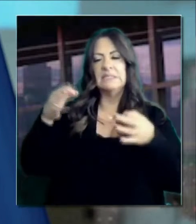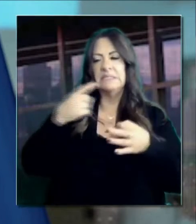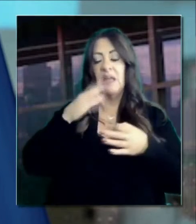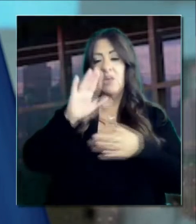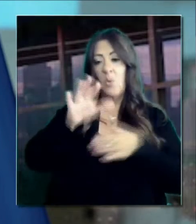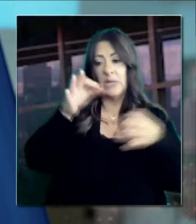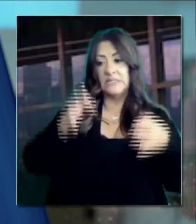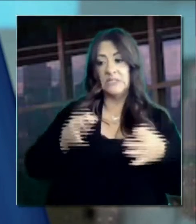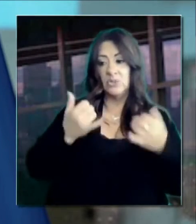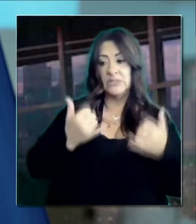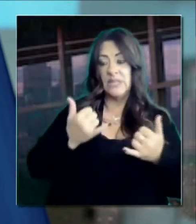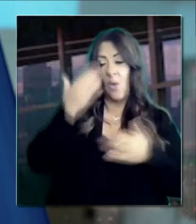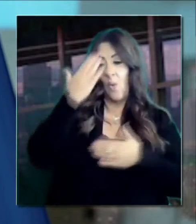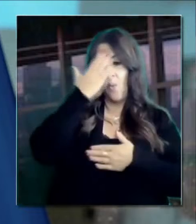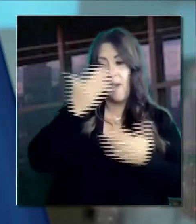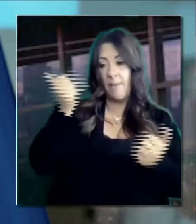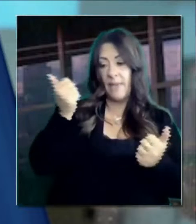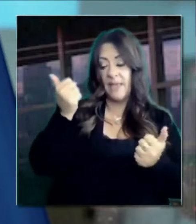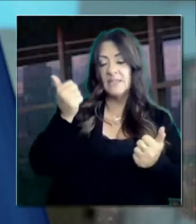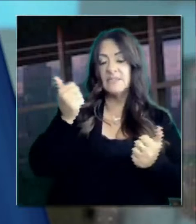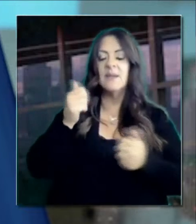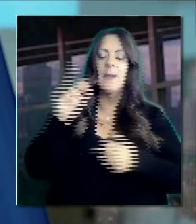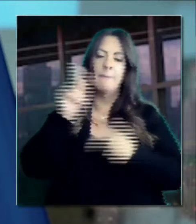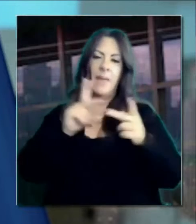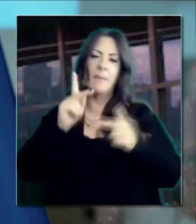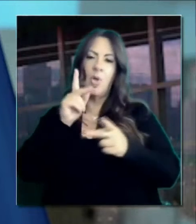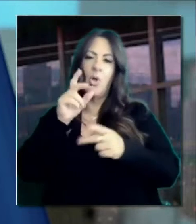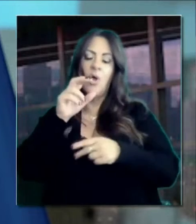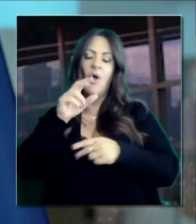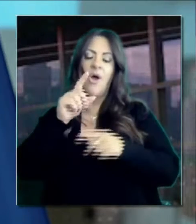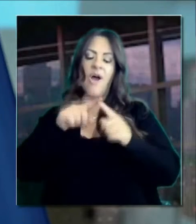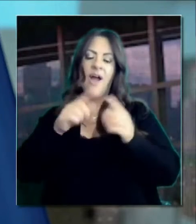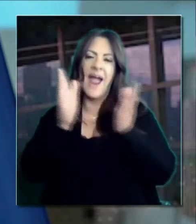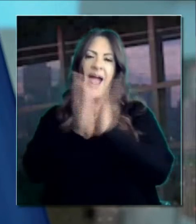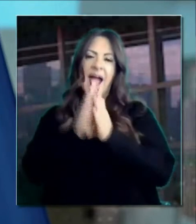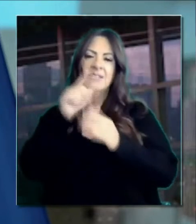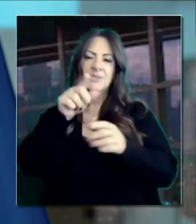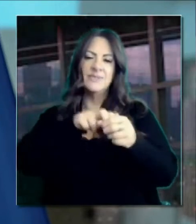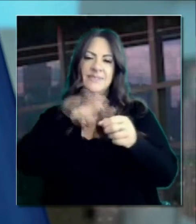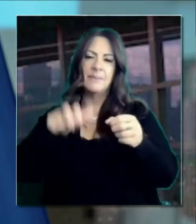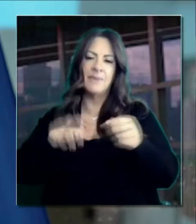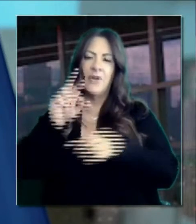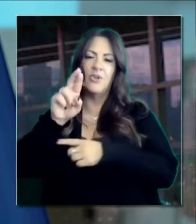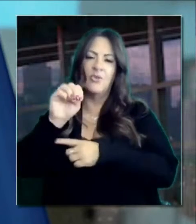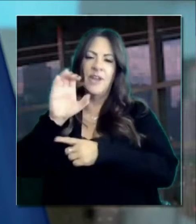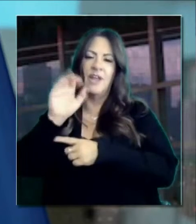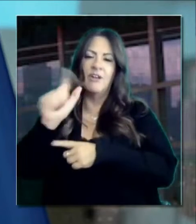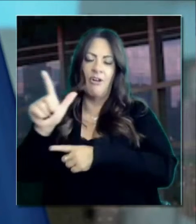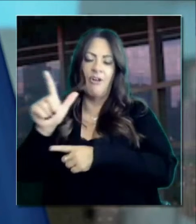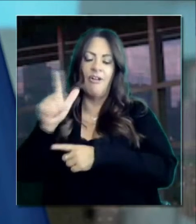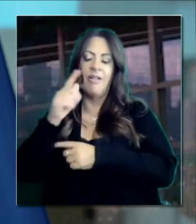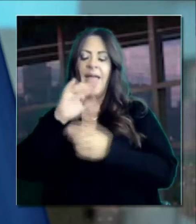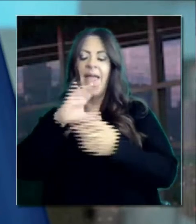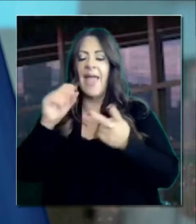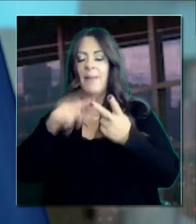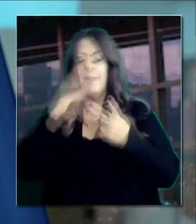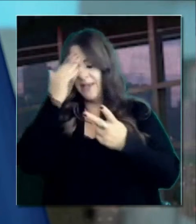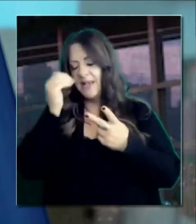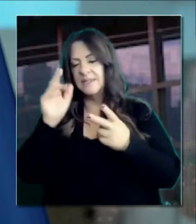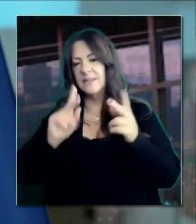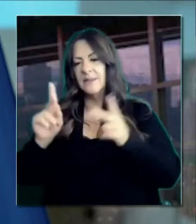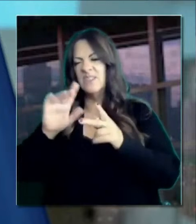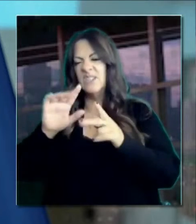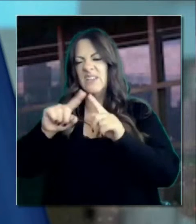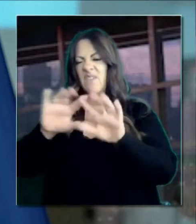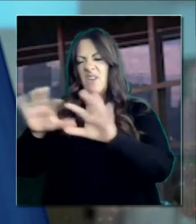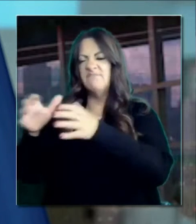amidst a recall campaign, comes amidst lawsuits, and they say that the timing on this is arbitrary and convenient based off of